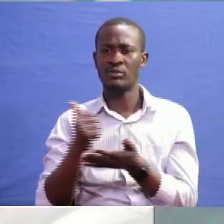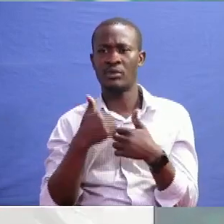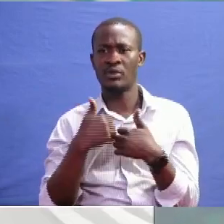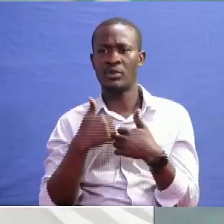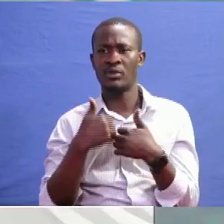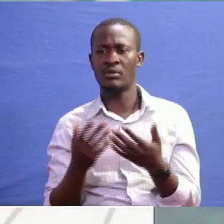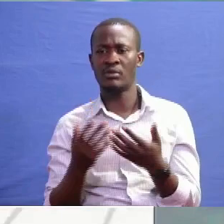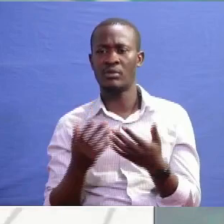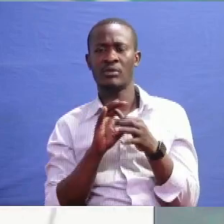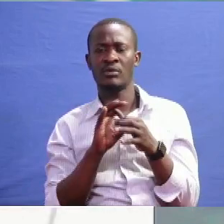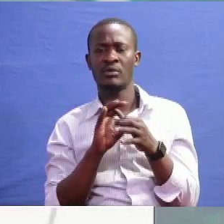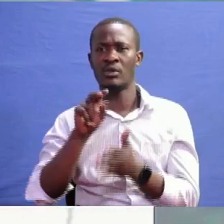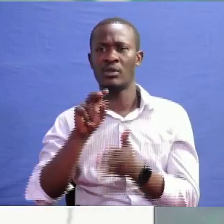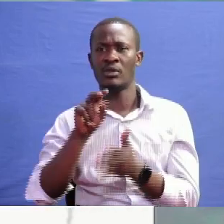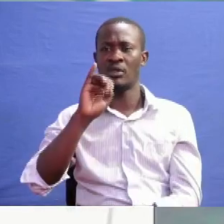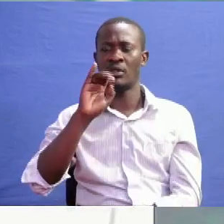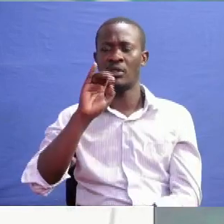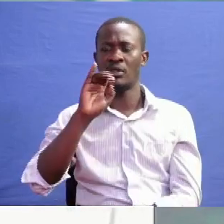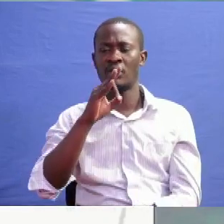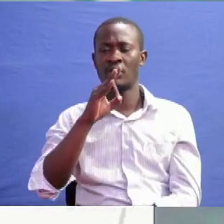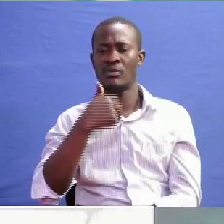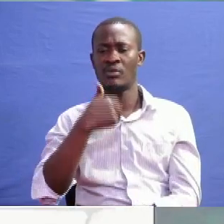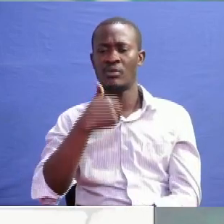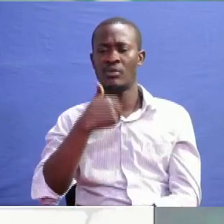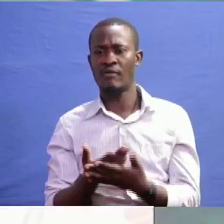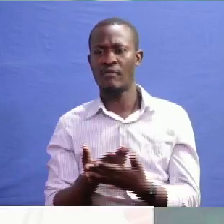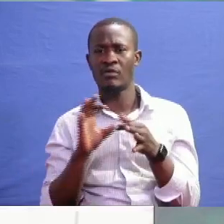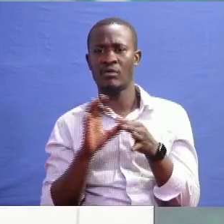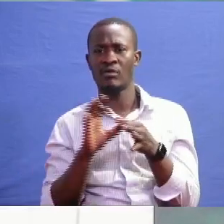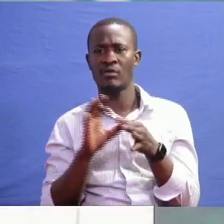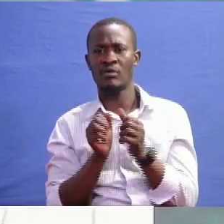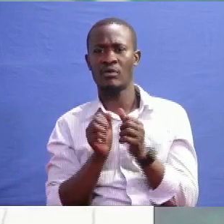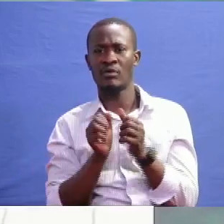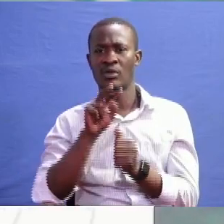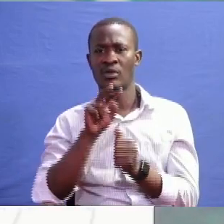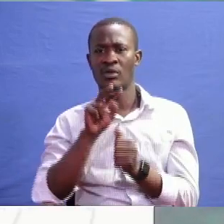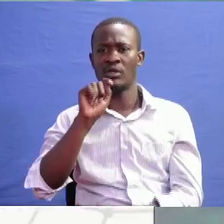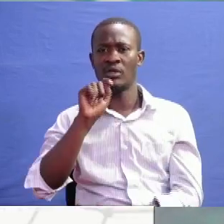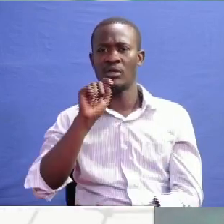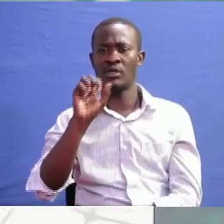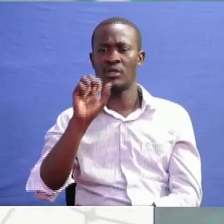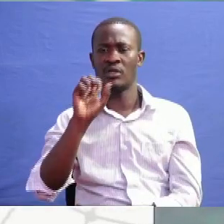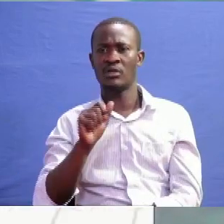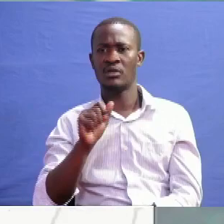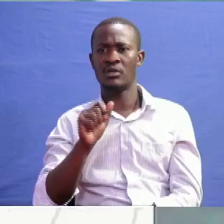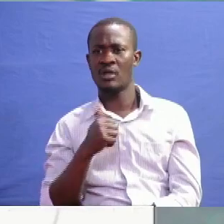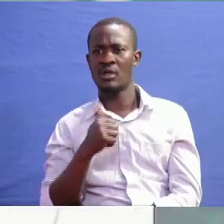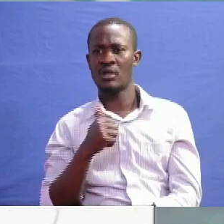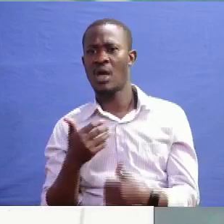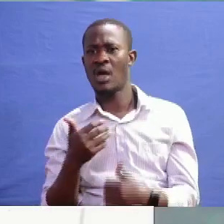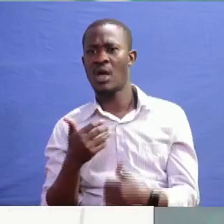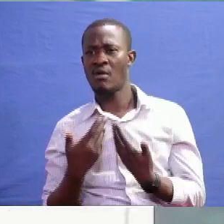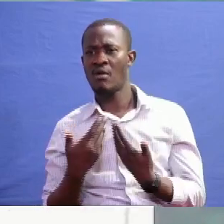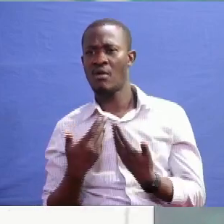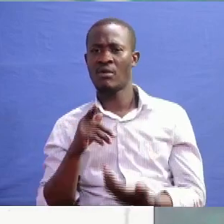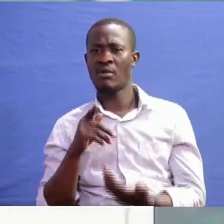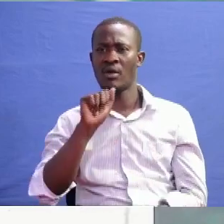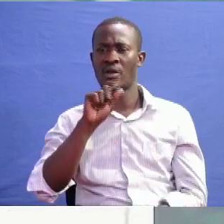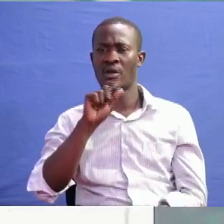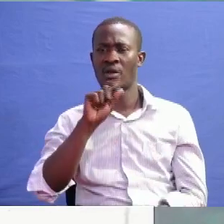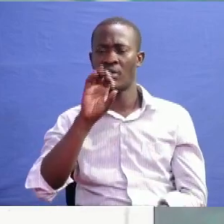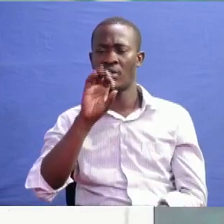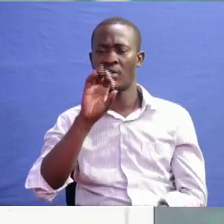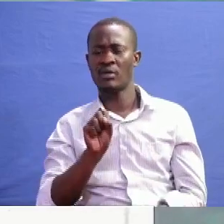with NHIF. We have a connection with the NTSA. Nobody is going to hide. We have KNBS is supporting